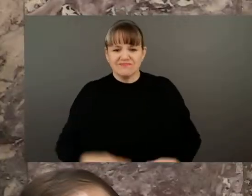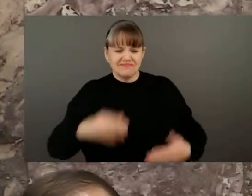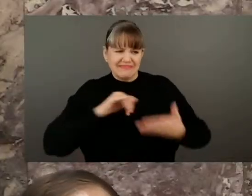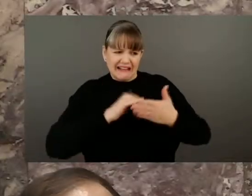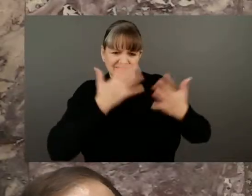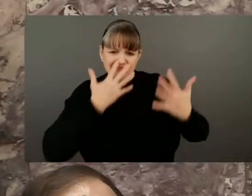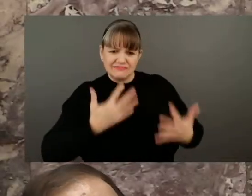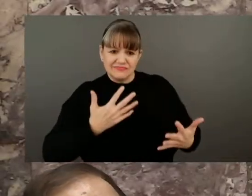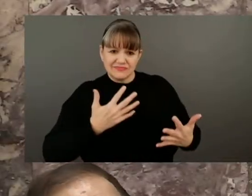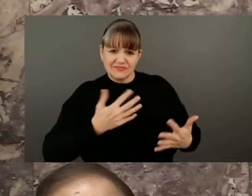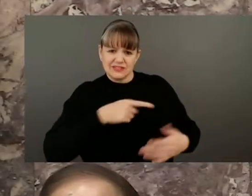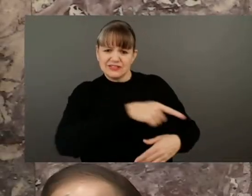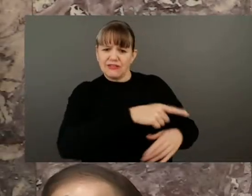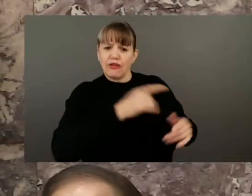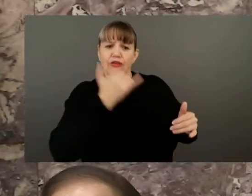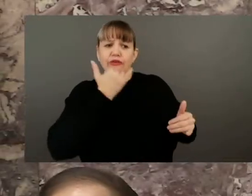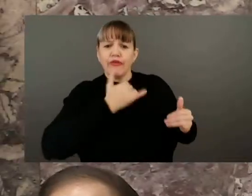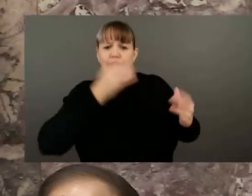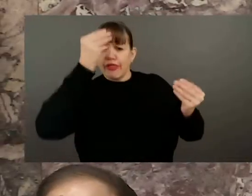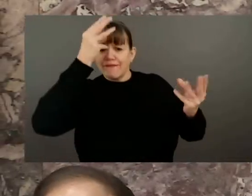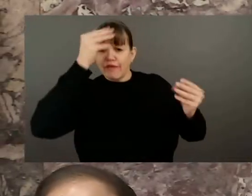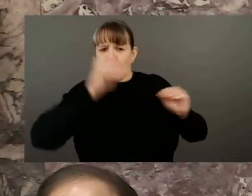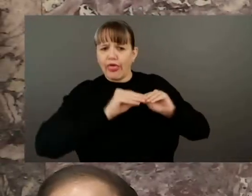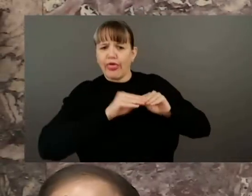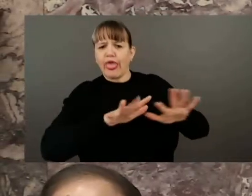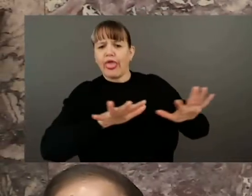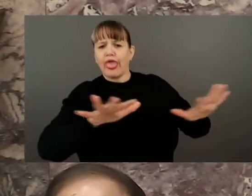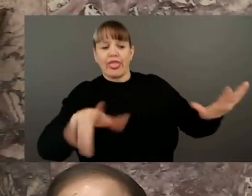spread about the Act.